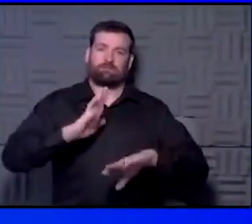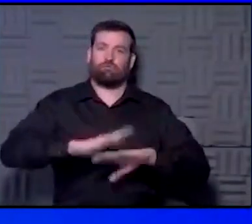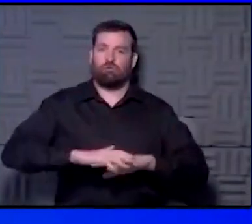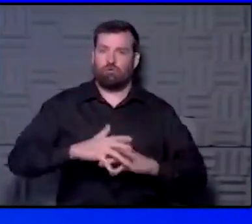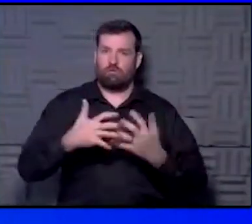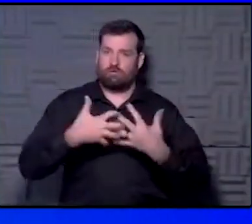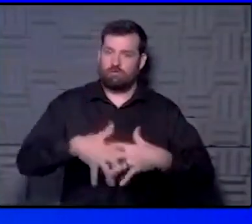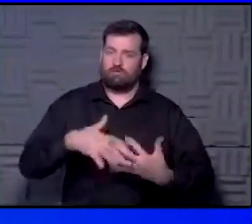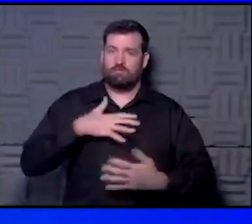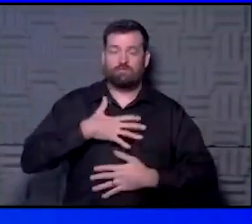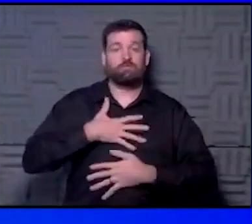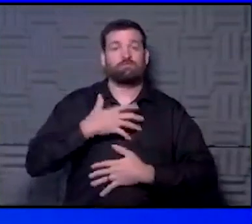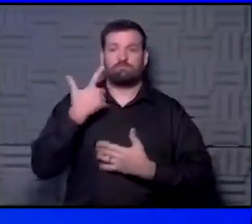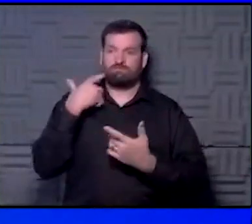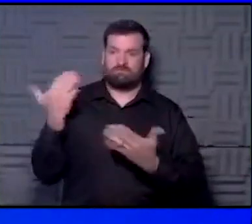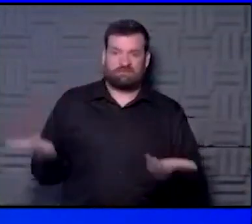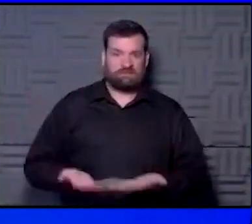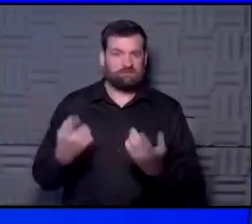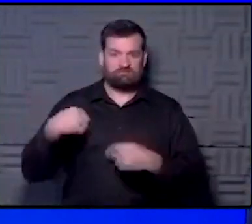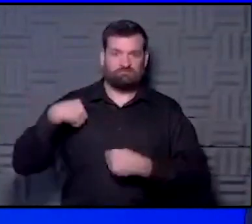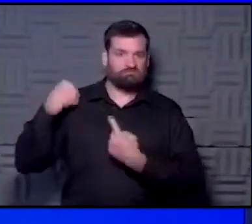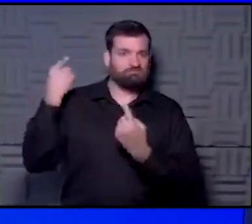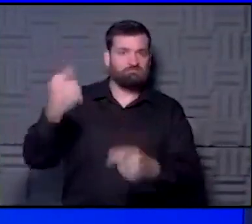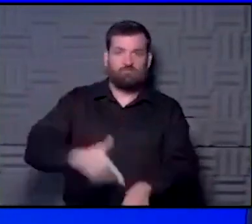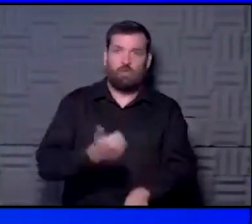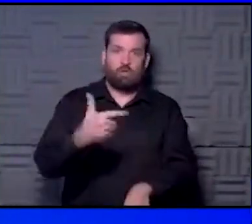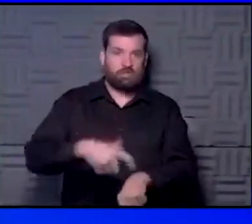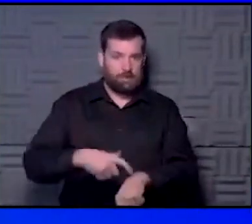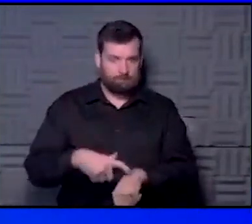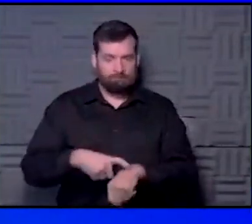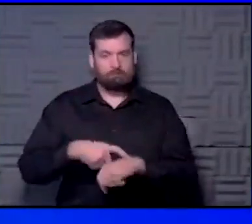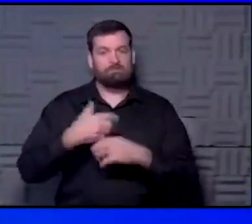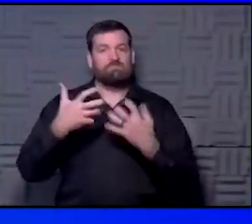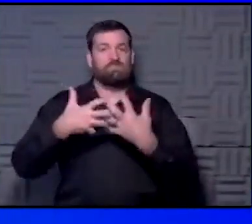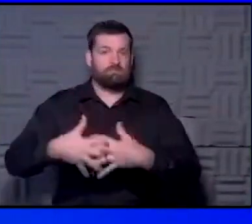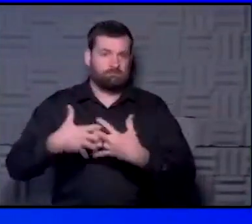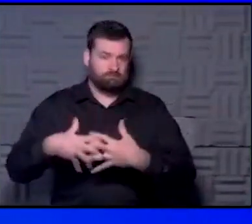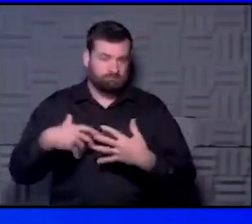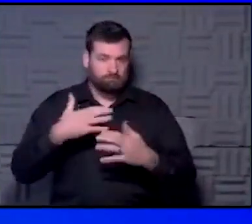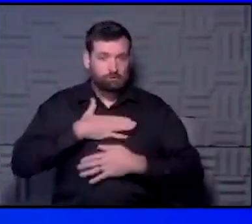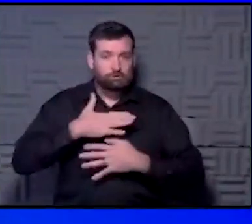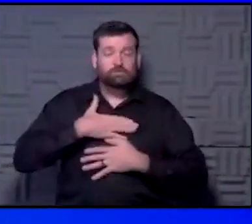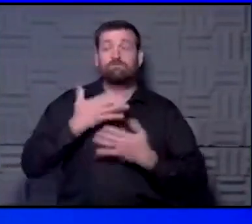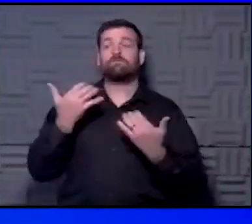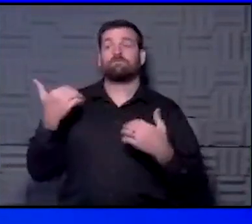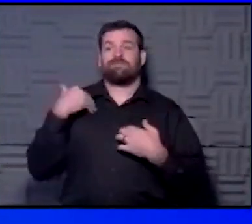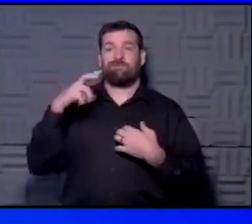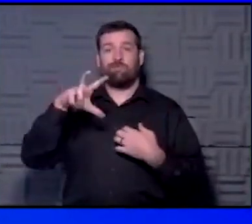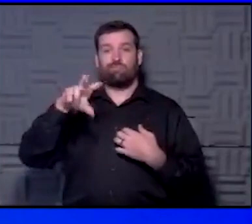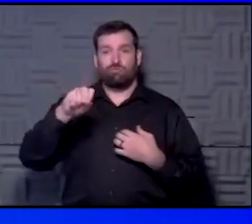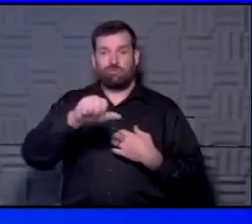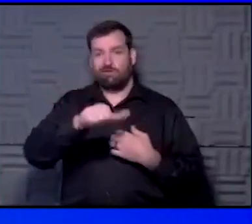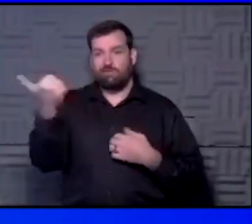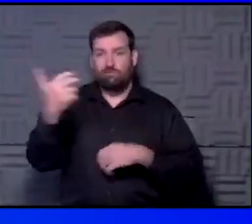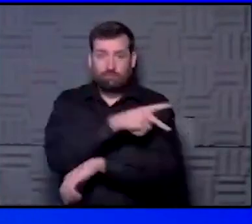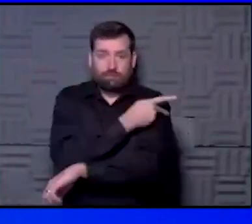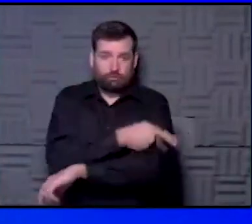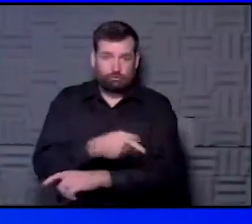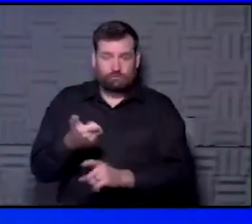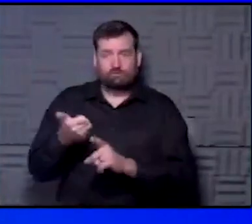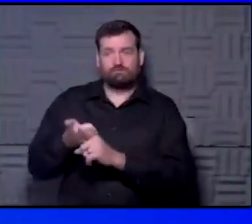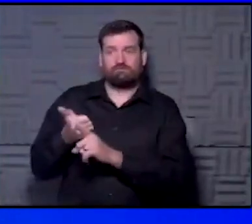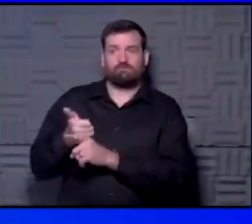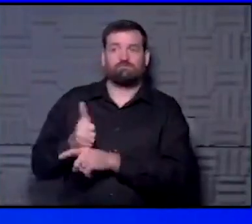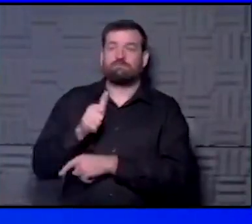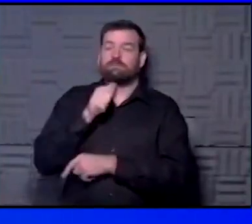means they have been here a long time on the ventilator and are still on the ventilator. So we do have 30 other patients in the hospital that are not counted